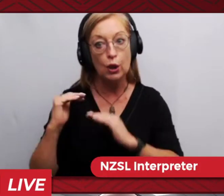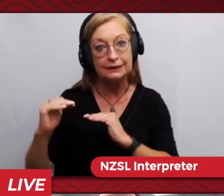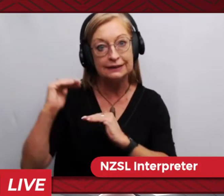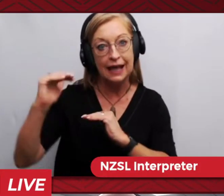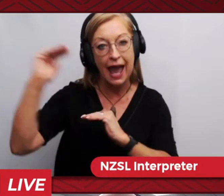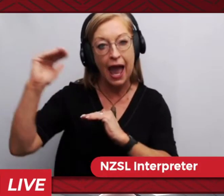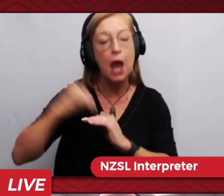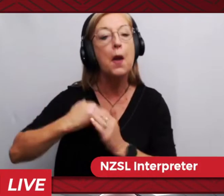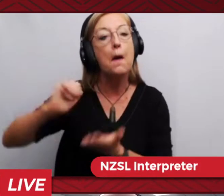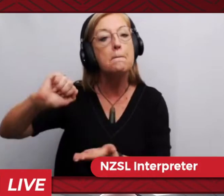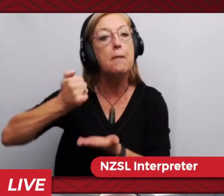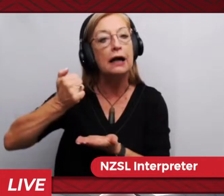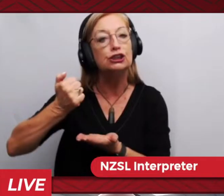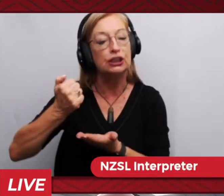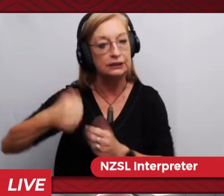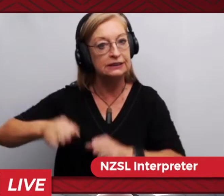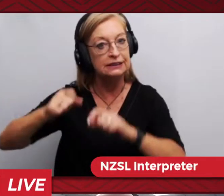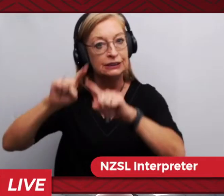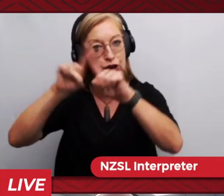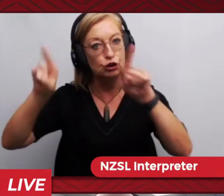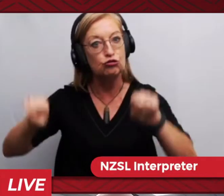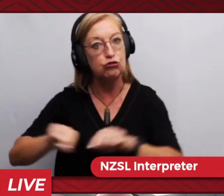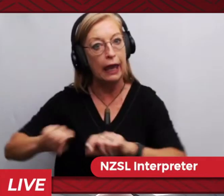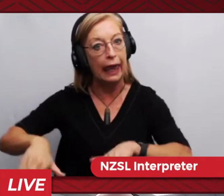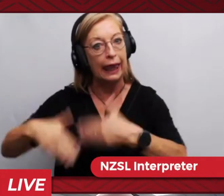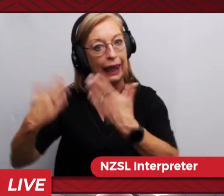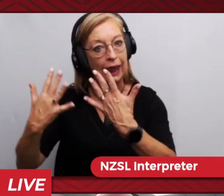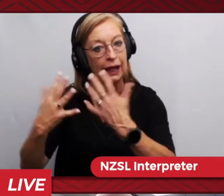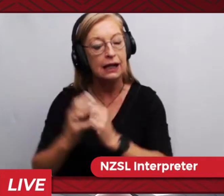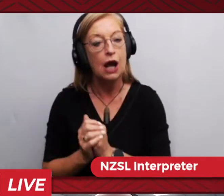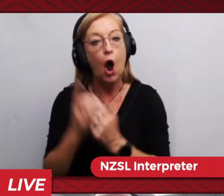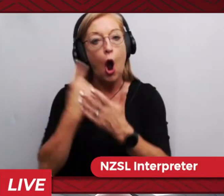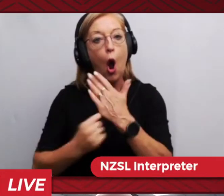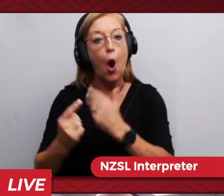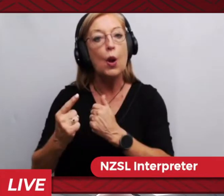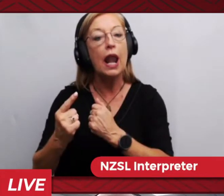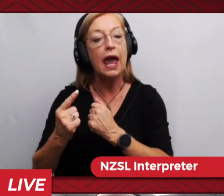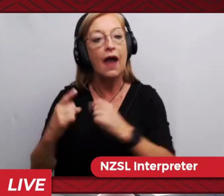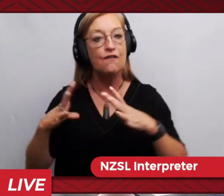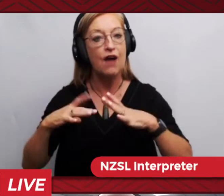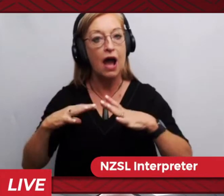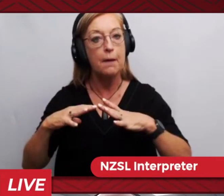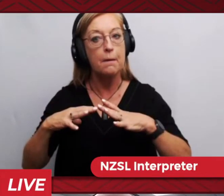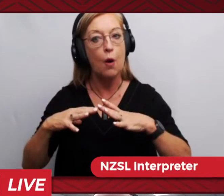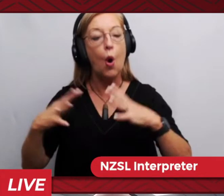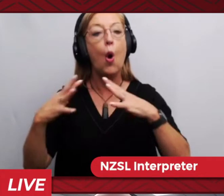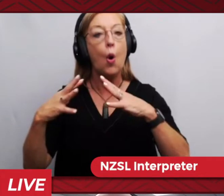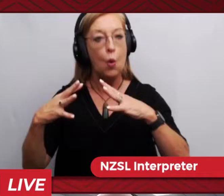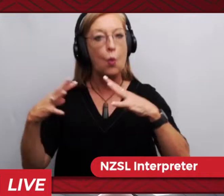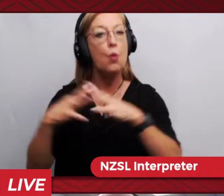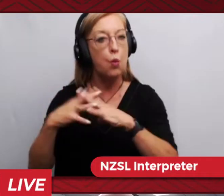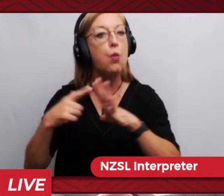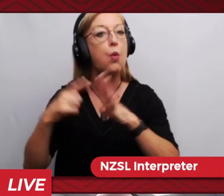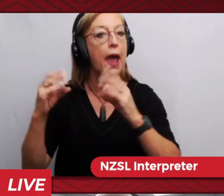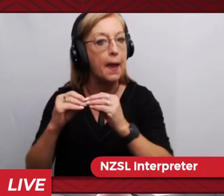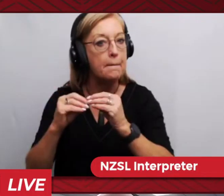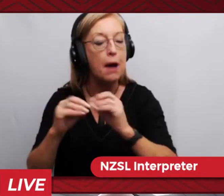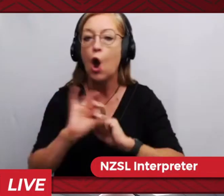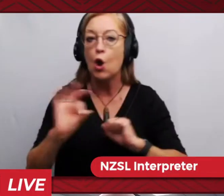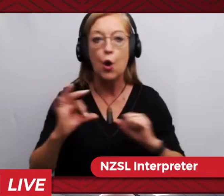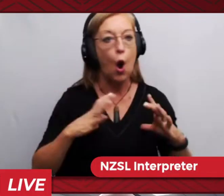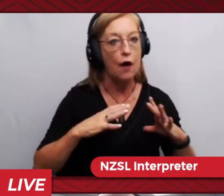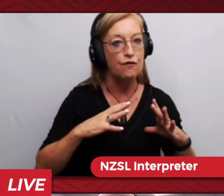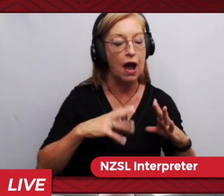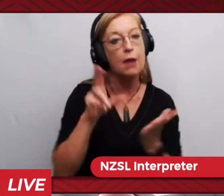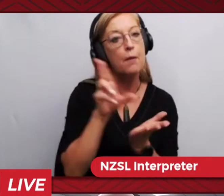screen. Just a quick note, it is only available in the web version of the portal. It will not be available on the